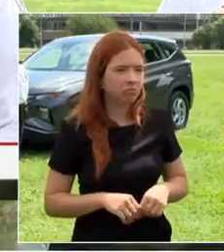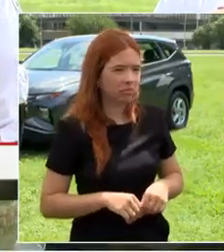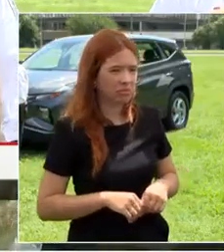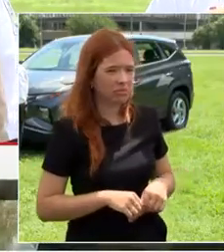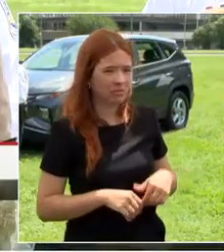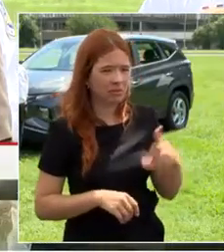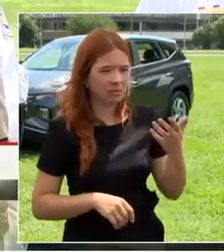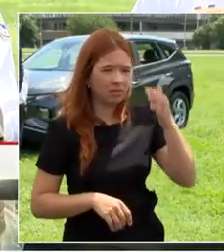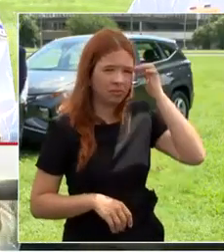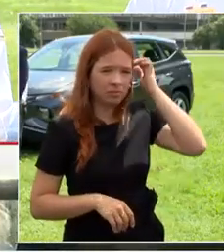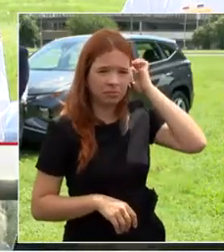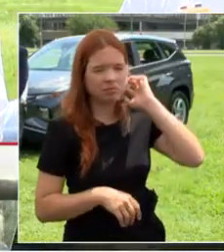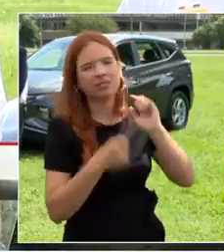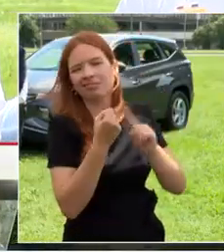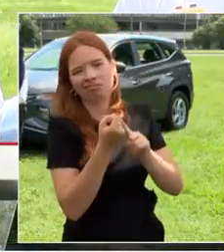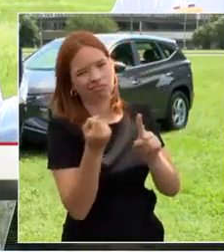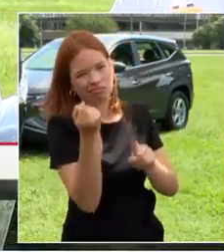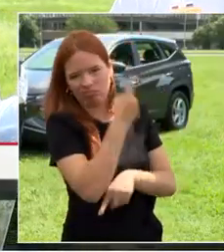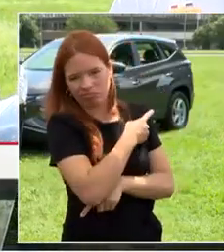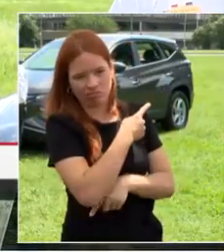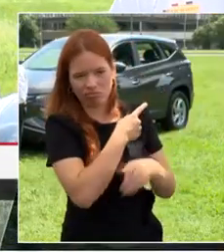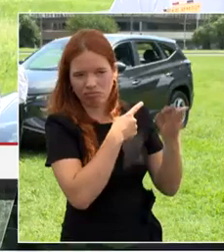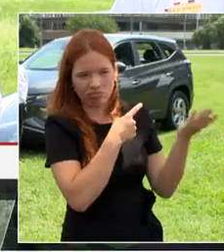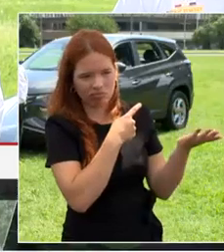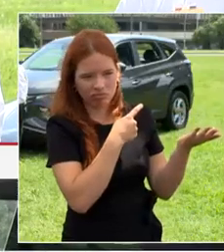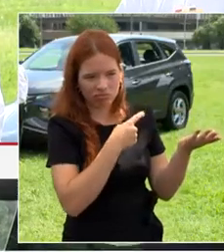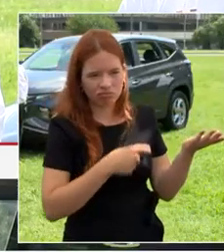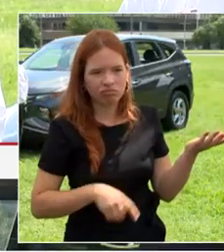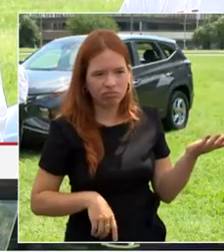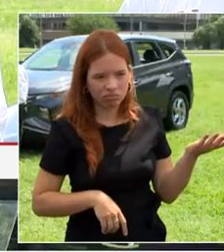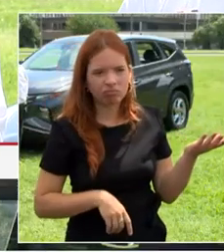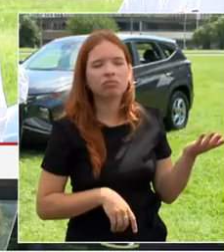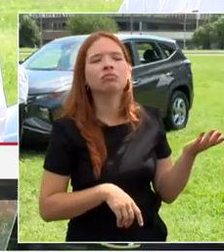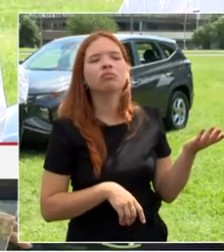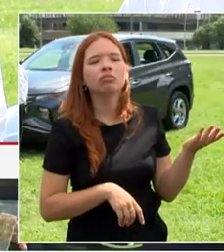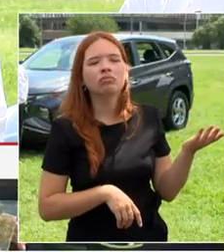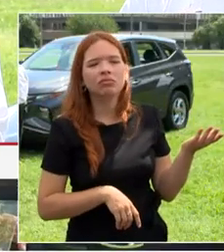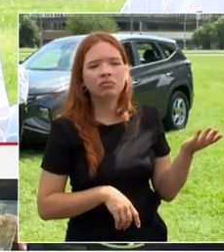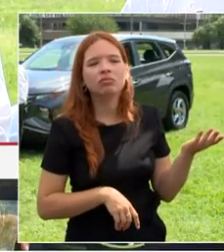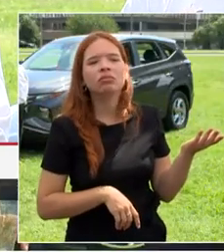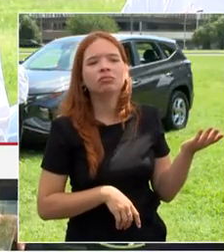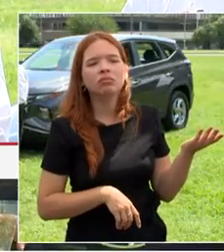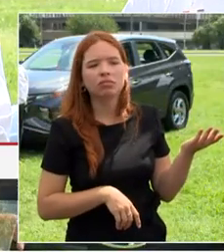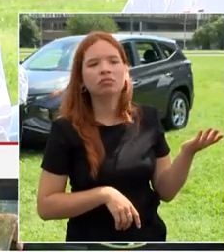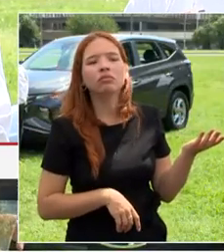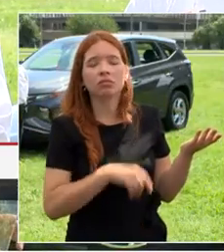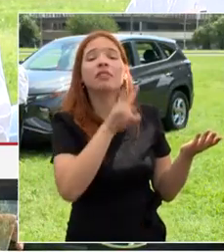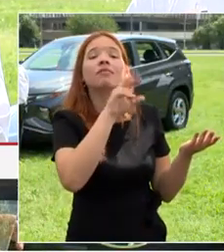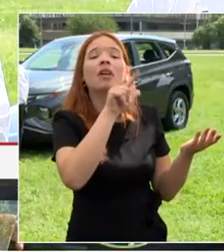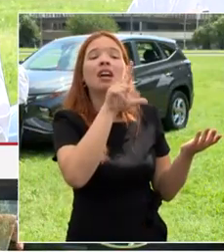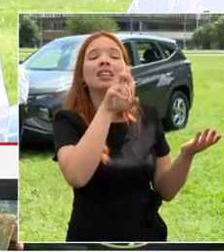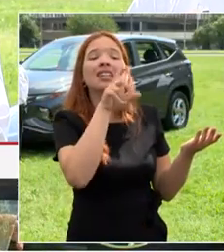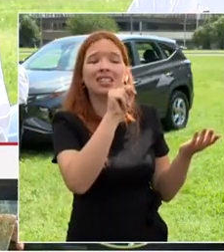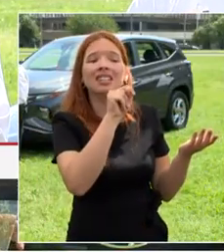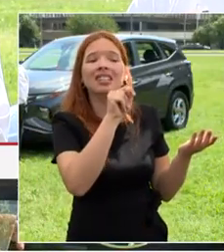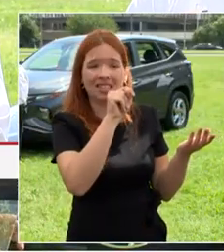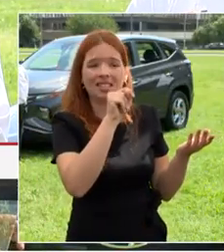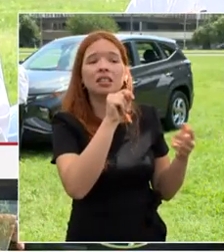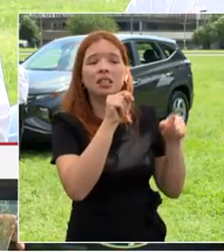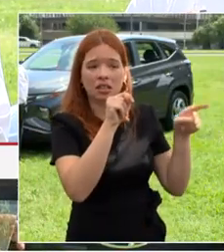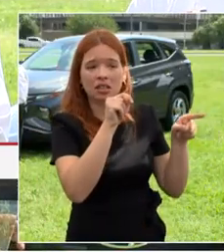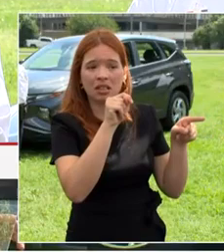valet places. I guess in some cases they've had boxes stolen and attempts to steal cars, and in some cases stealing